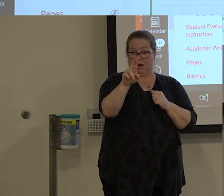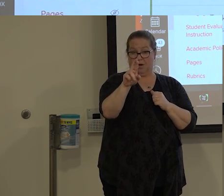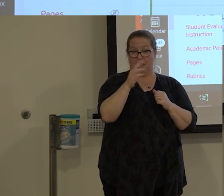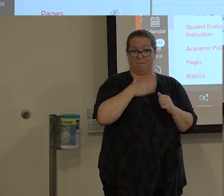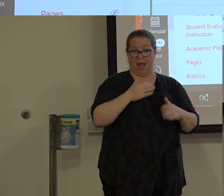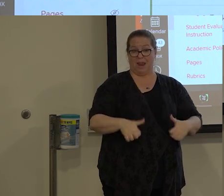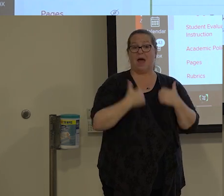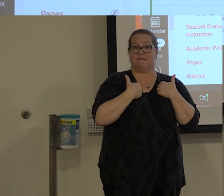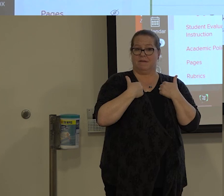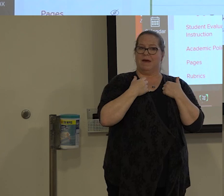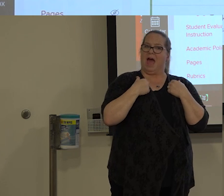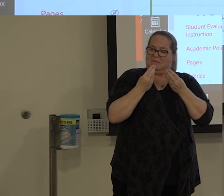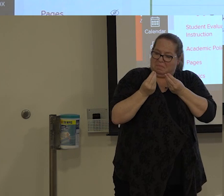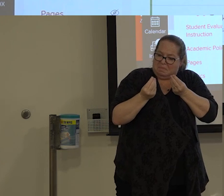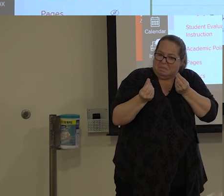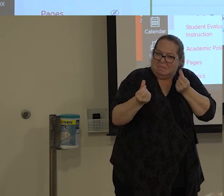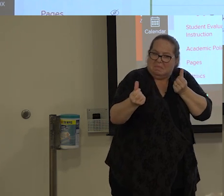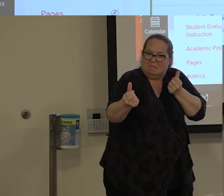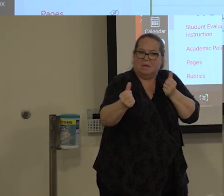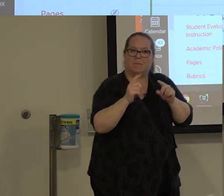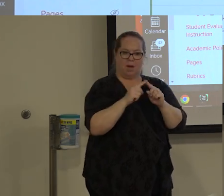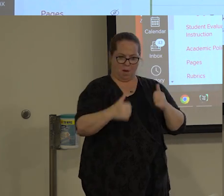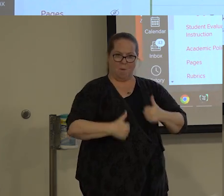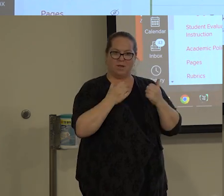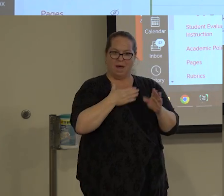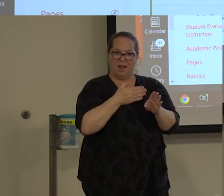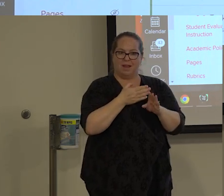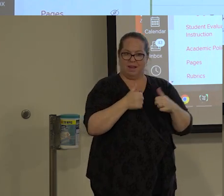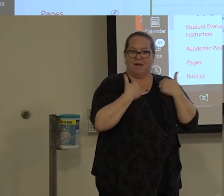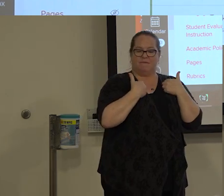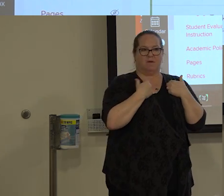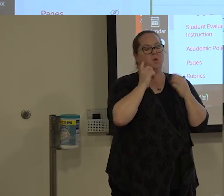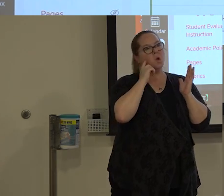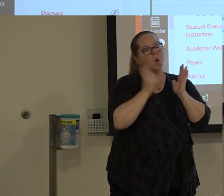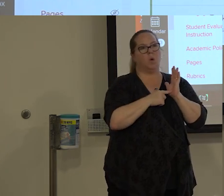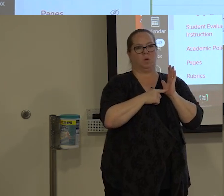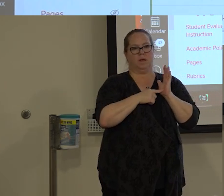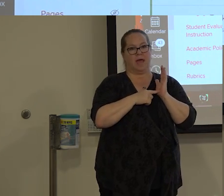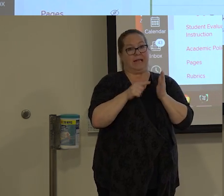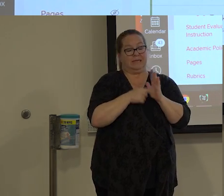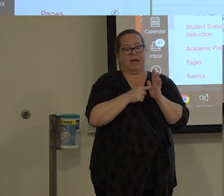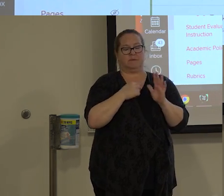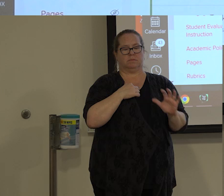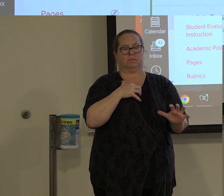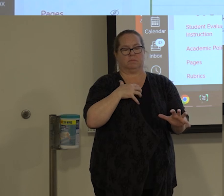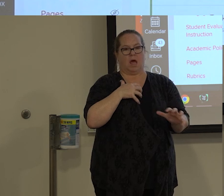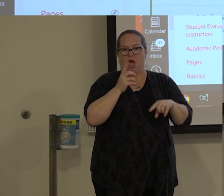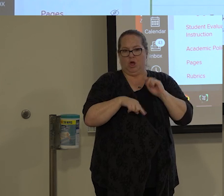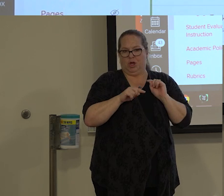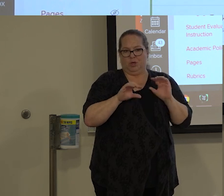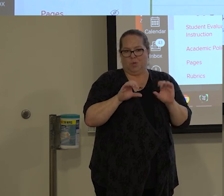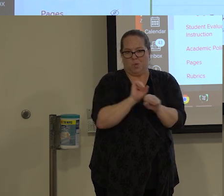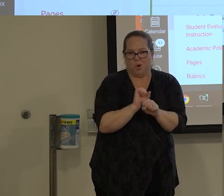fairly well now, mostly. But for the majority of my life, it was extremely noticeable, and at points it was absolutely debilitating. And